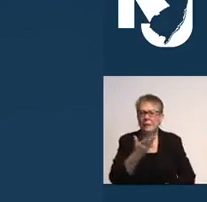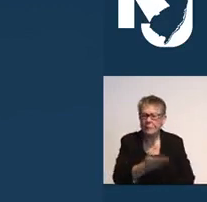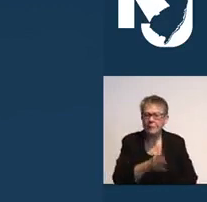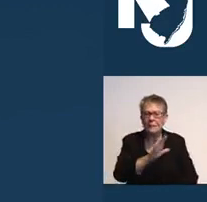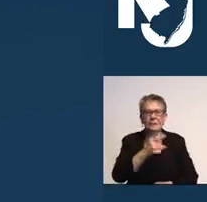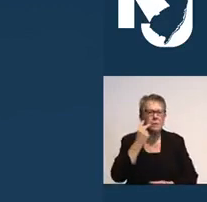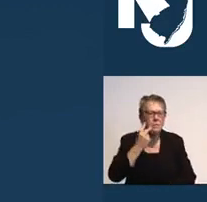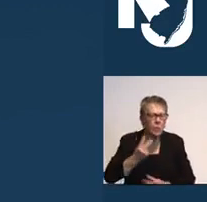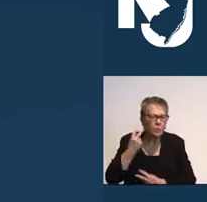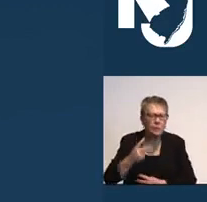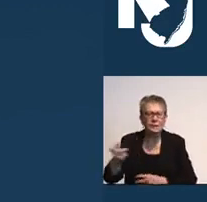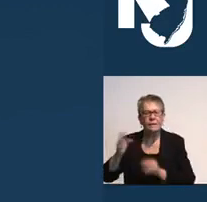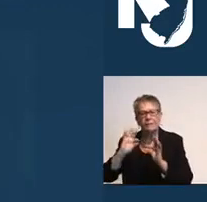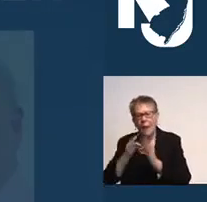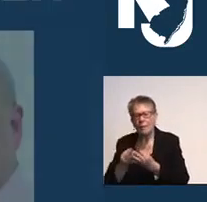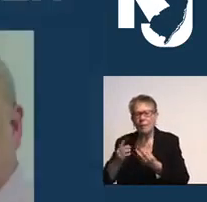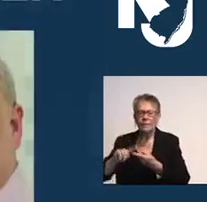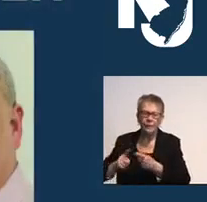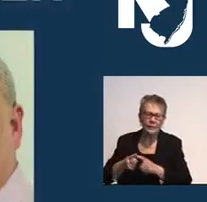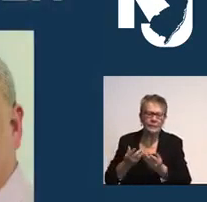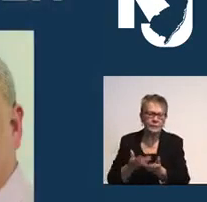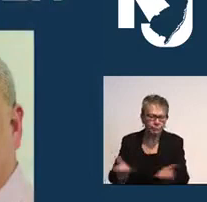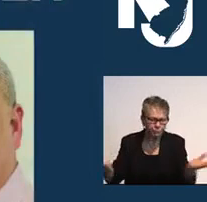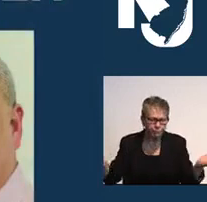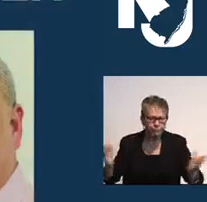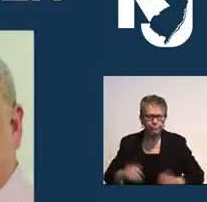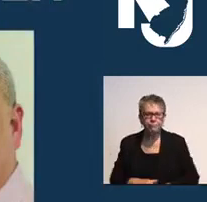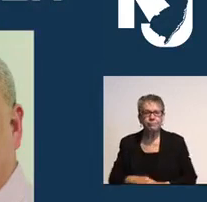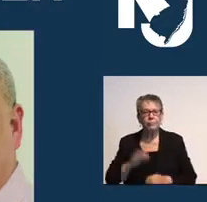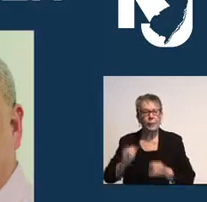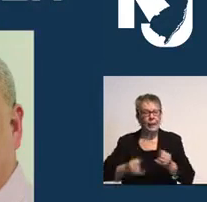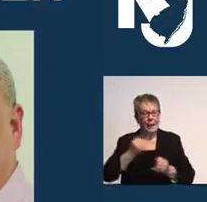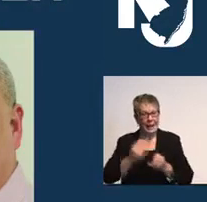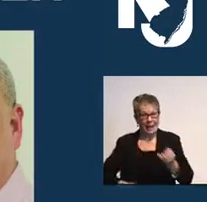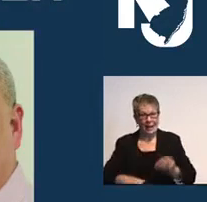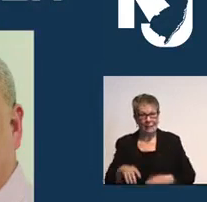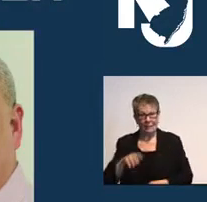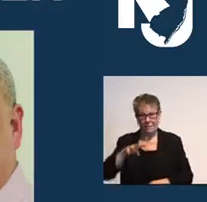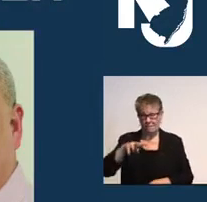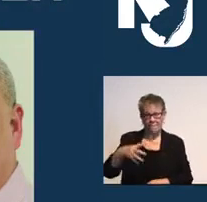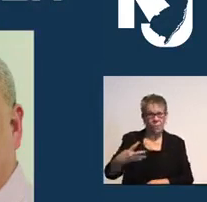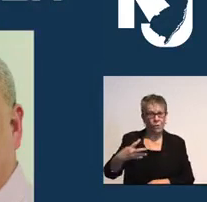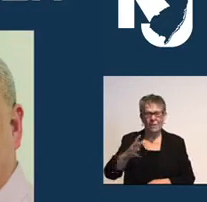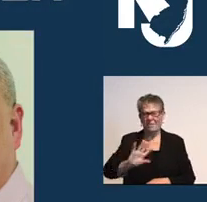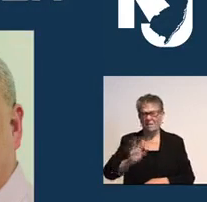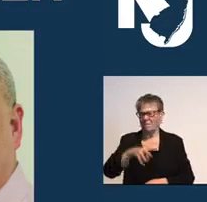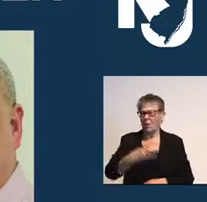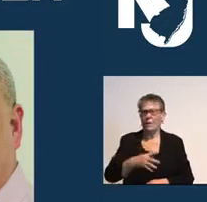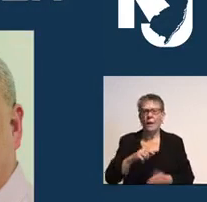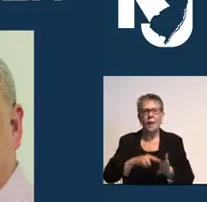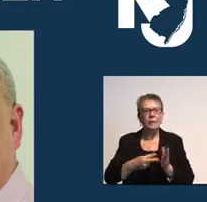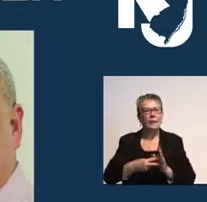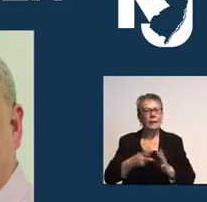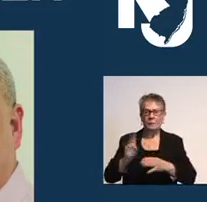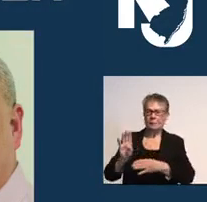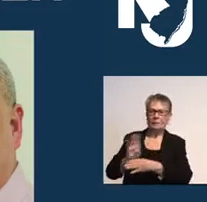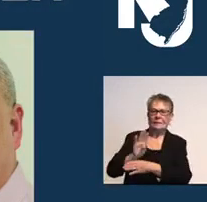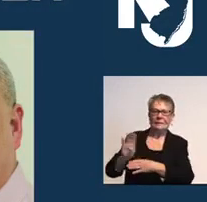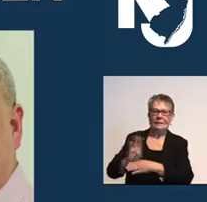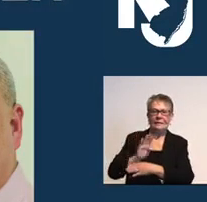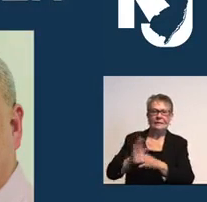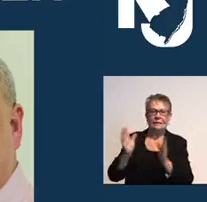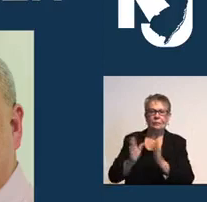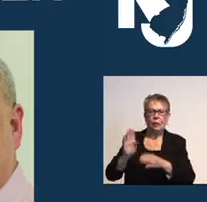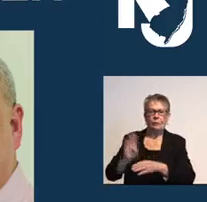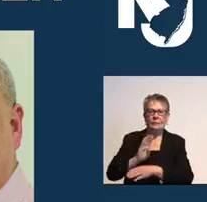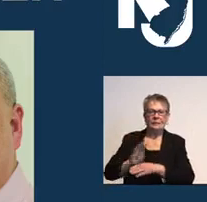behind. Finally, for today, let's take a moment to acknowledge another of the New Jersey businesses playing a significant role